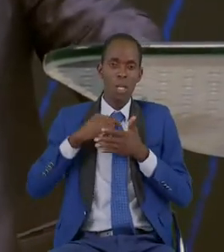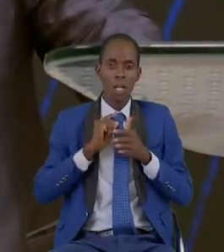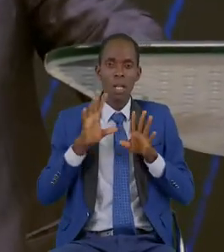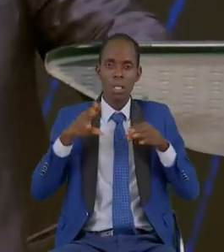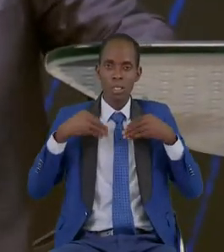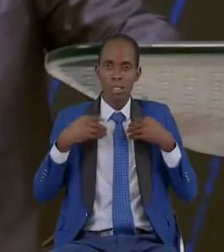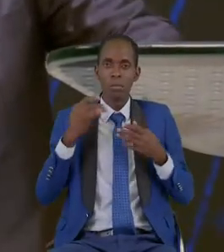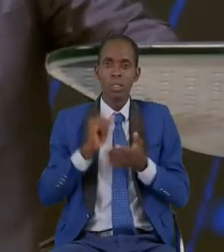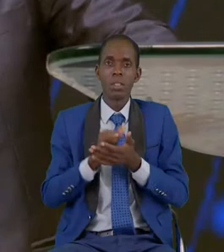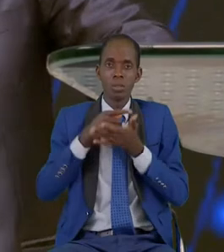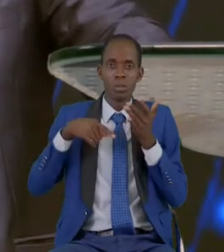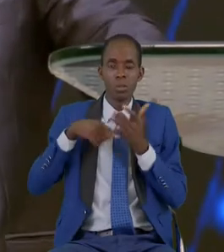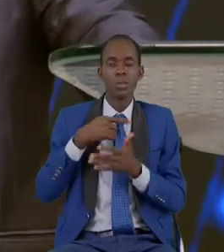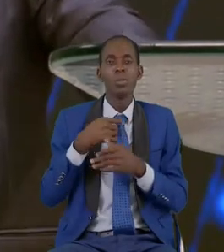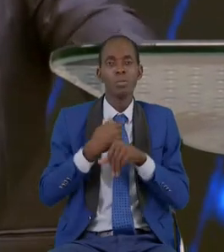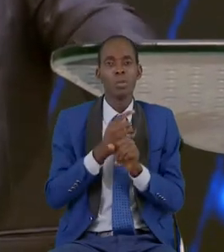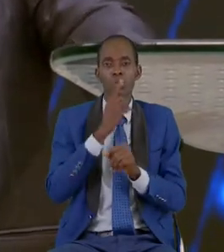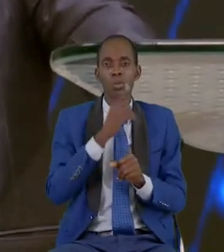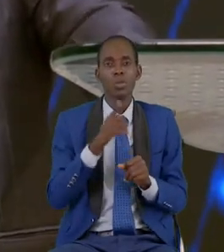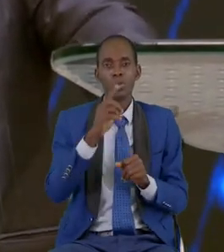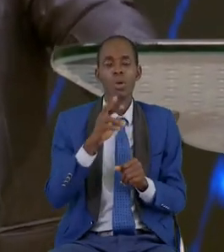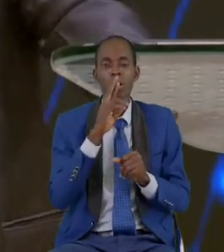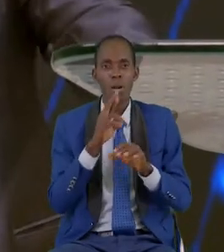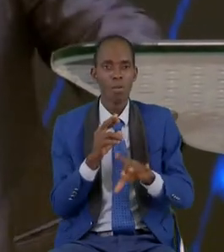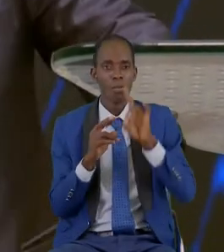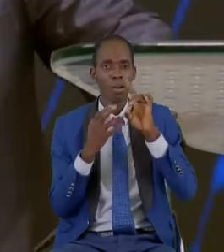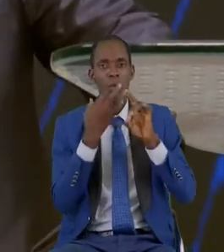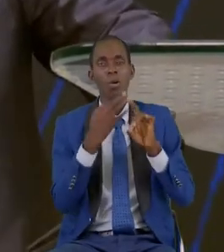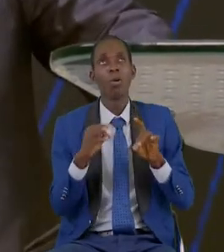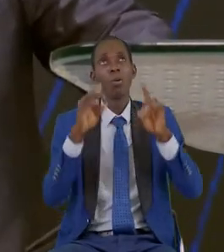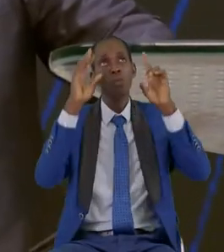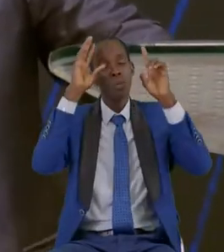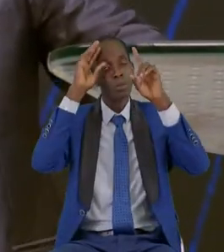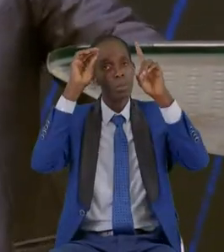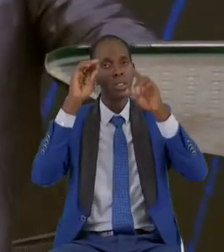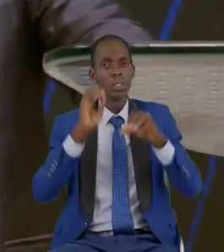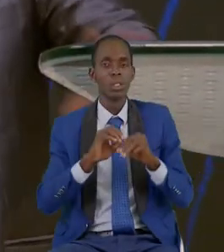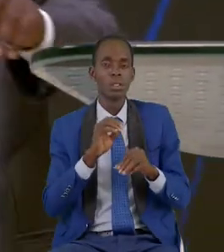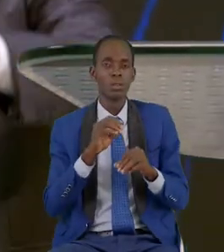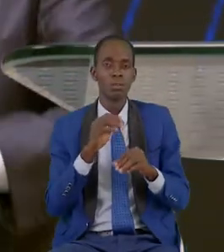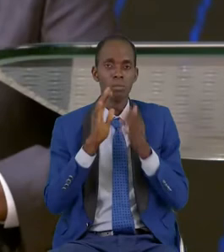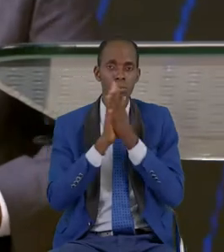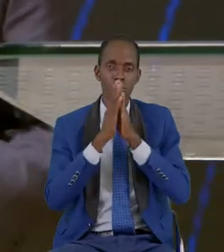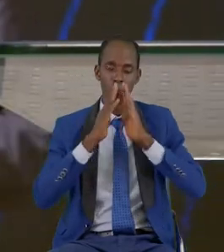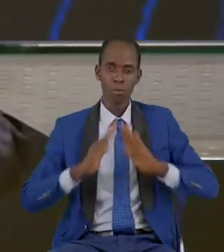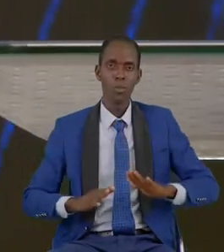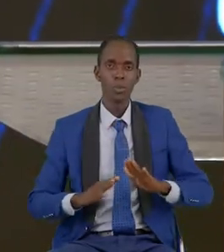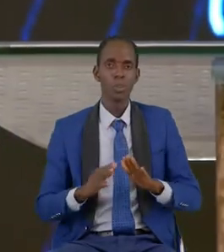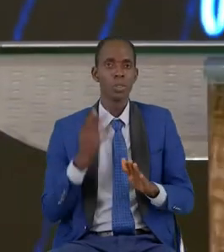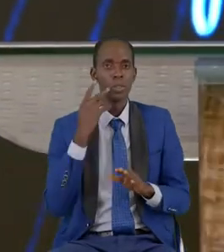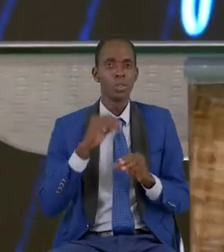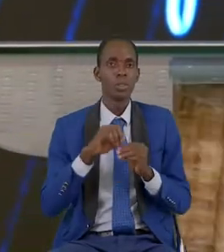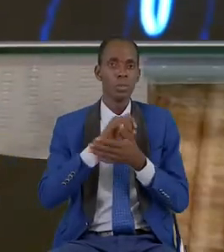sure that you are found of him in peace, without spot and blameless. Look at verse